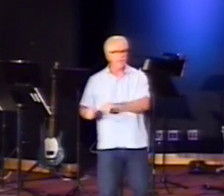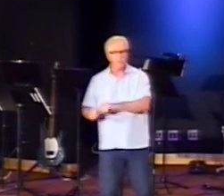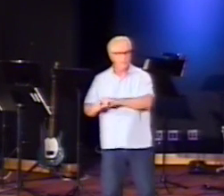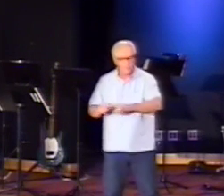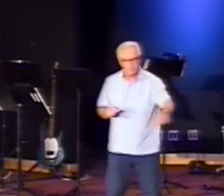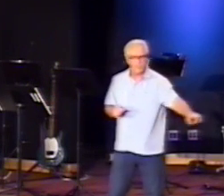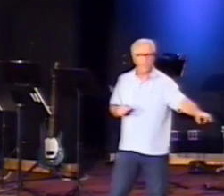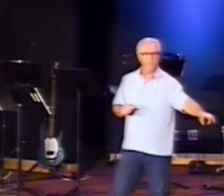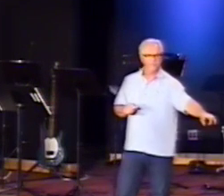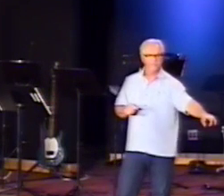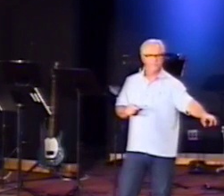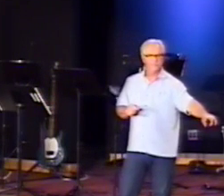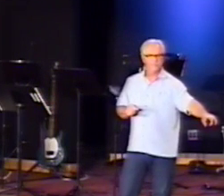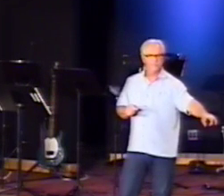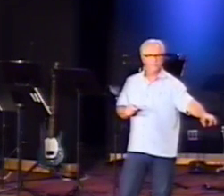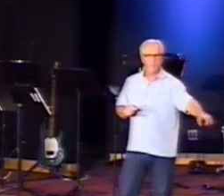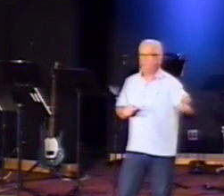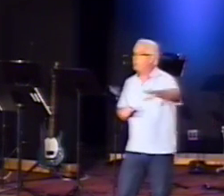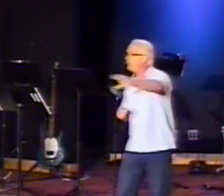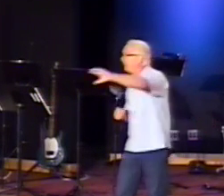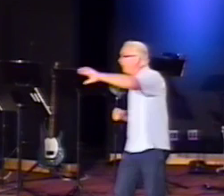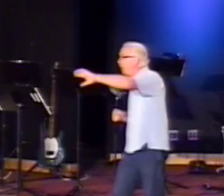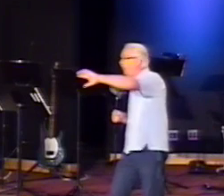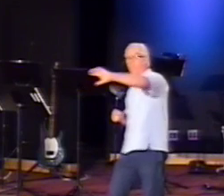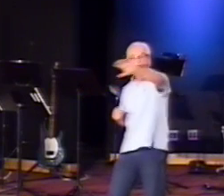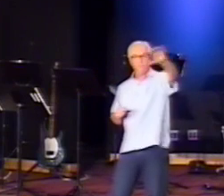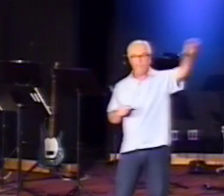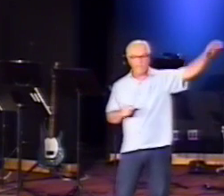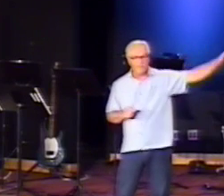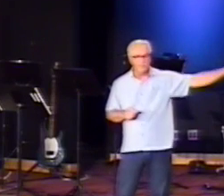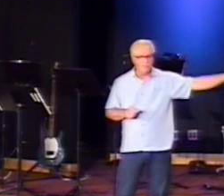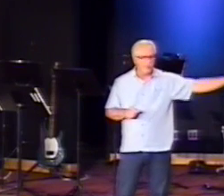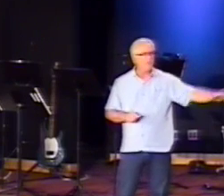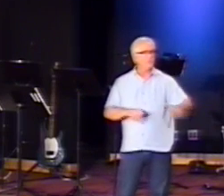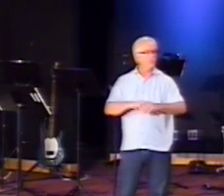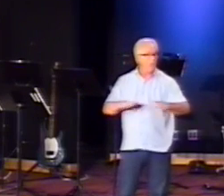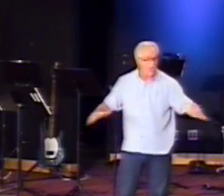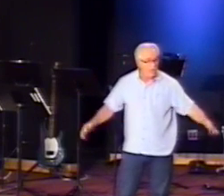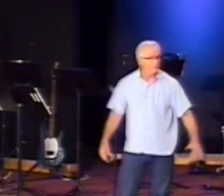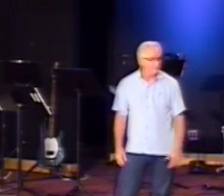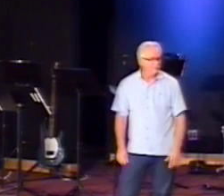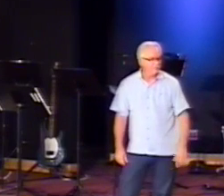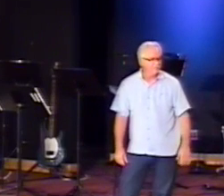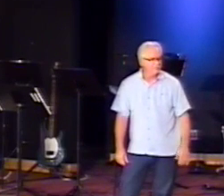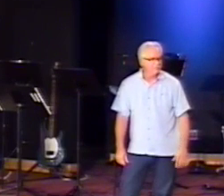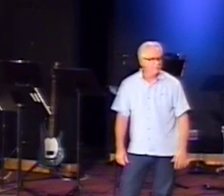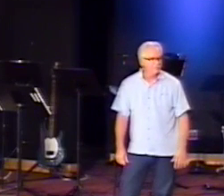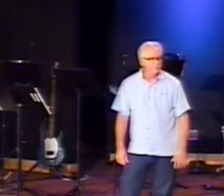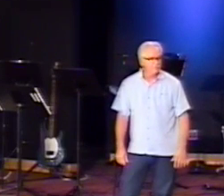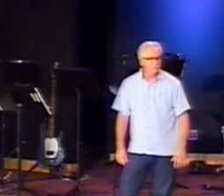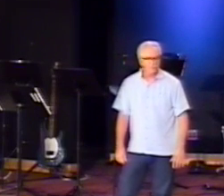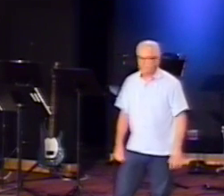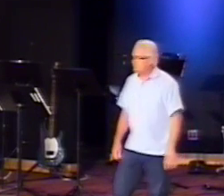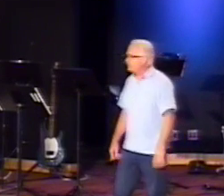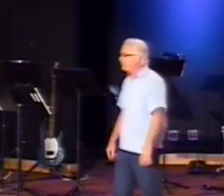doesn't stop until it's cut. I'm talking about the whole 14 acres of grass is cut.